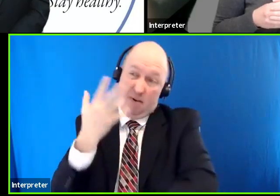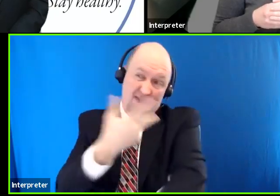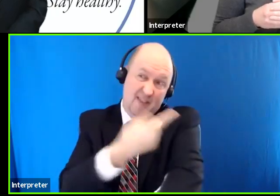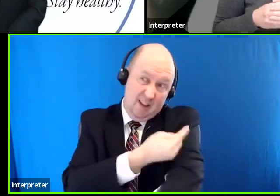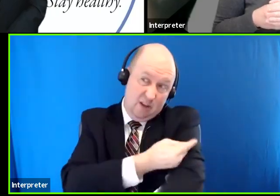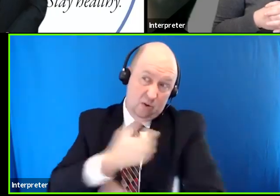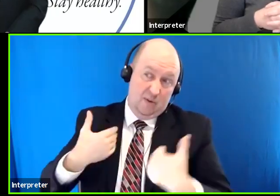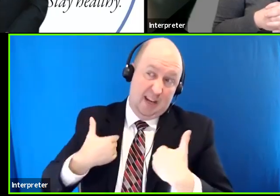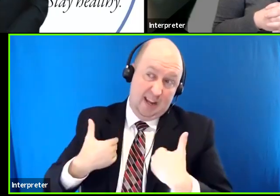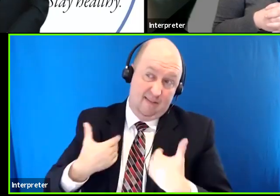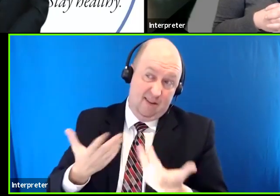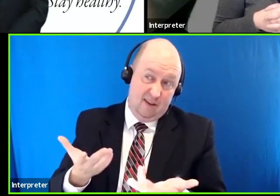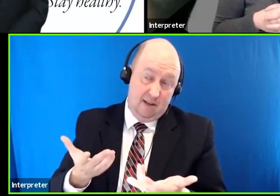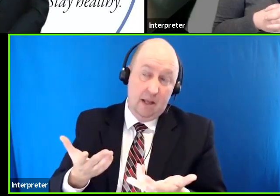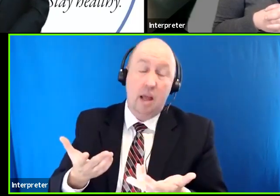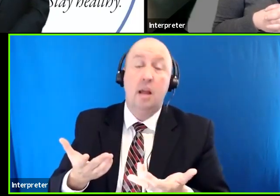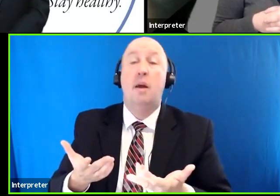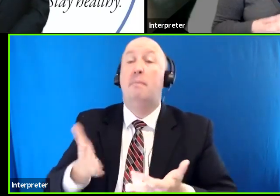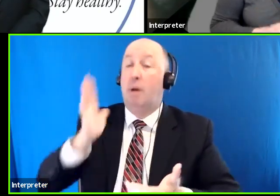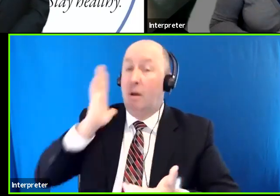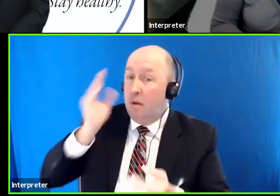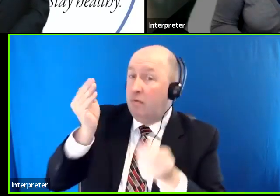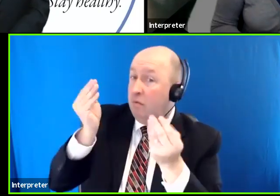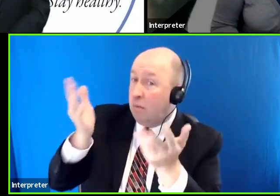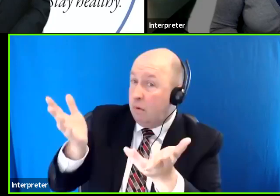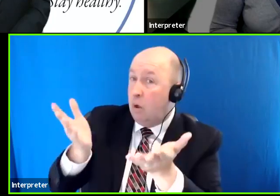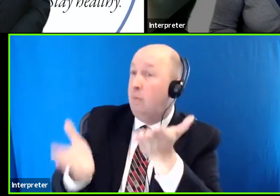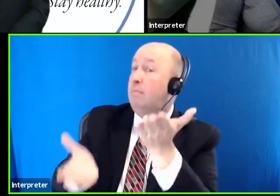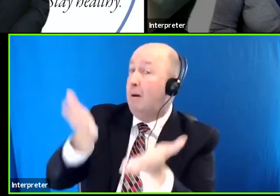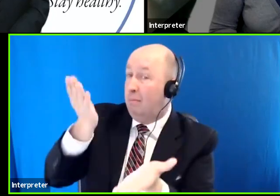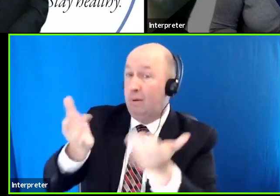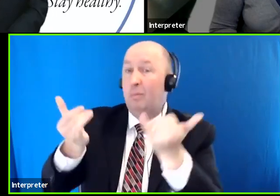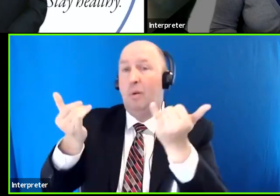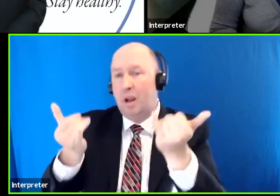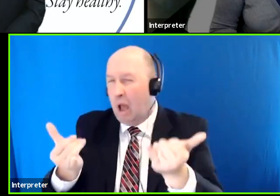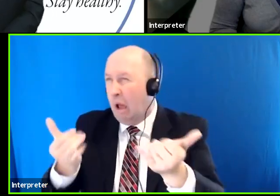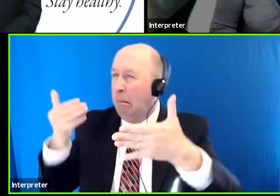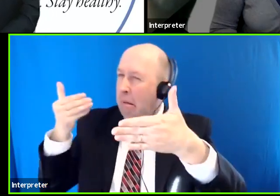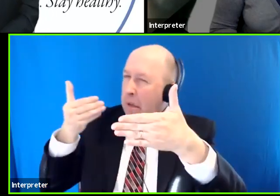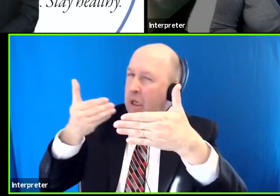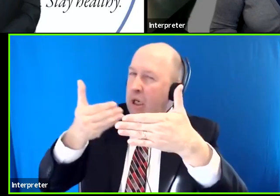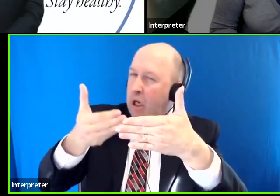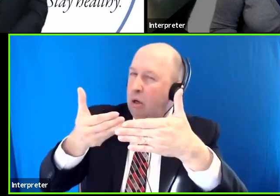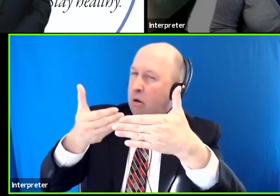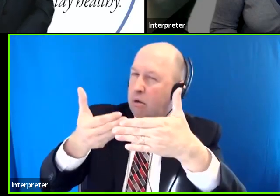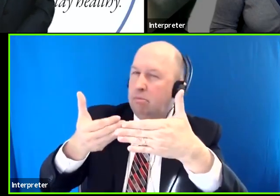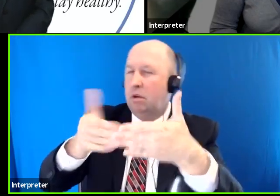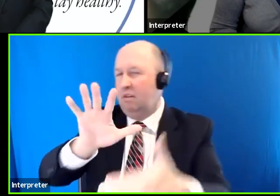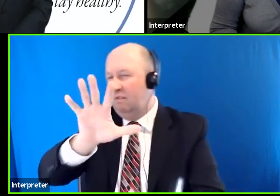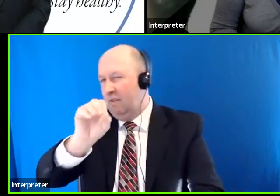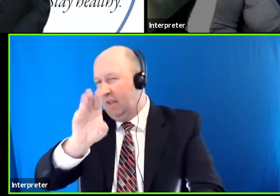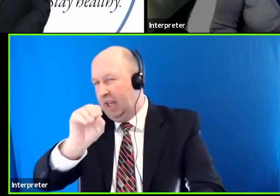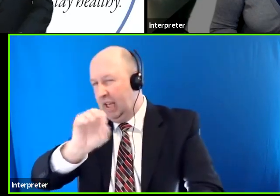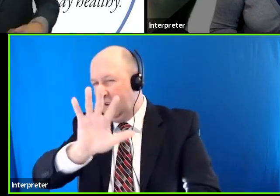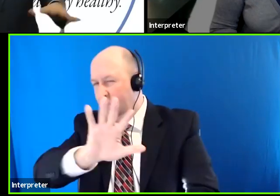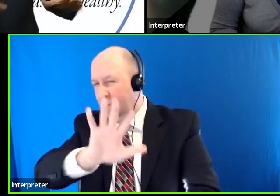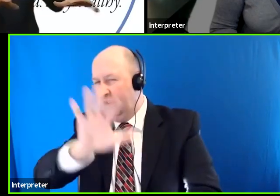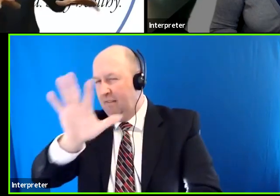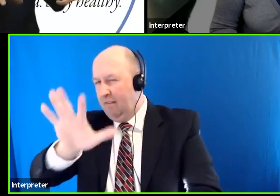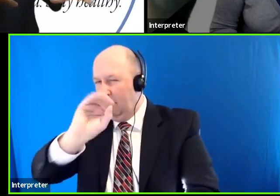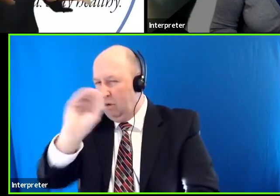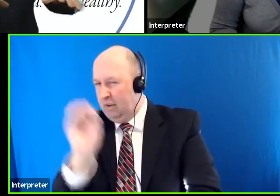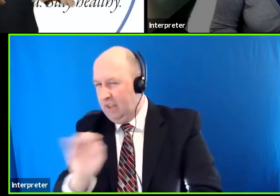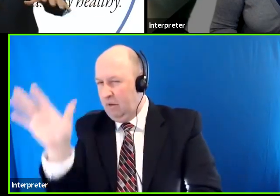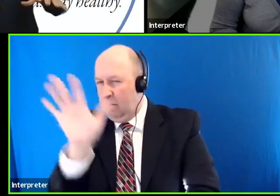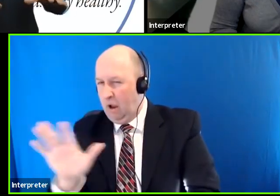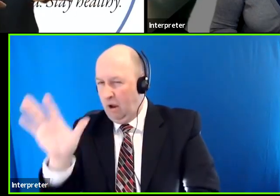of vaccines we have. I will say that we're probably right now closer to that 50, mid-50 area. Again,